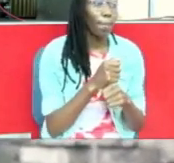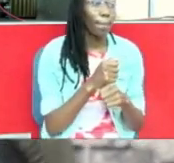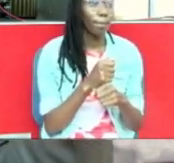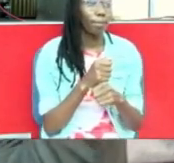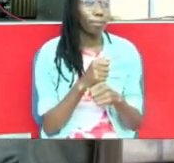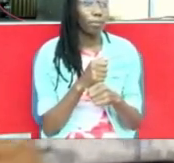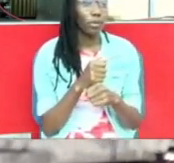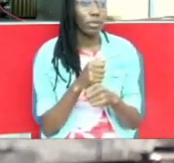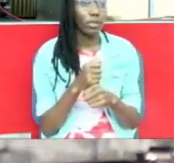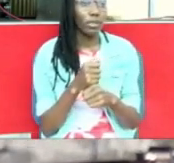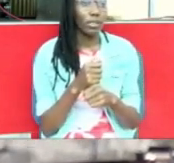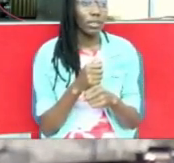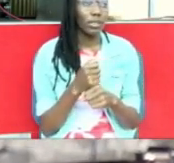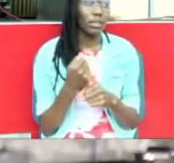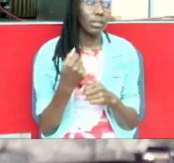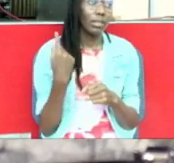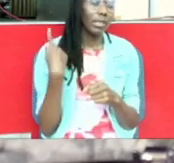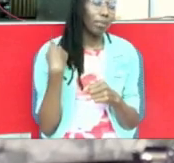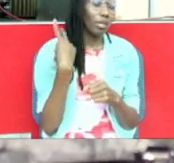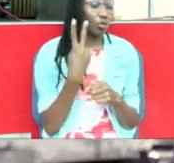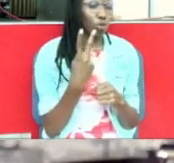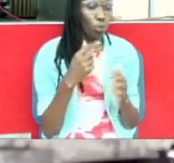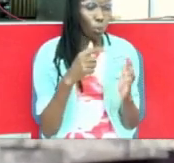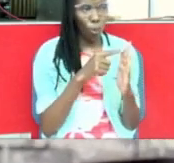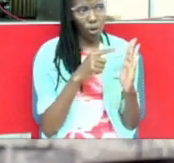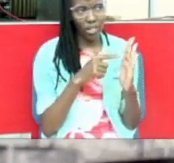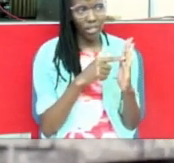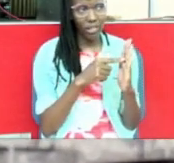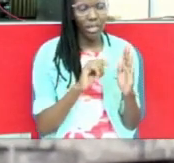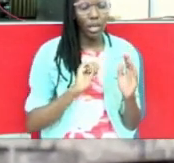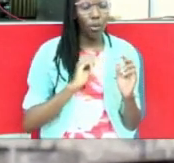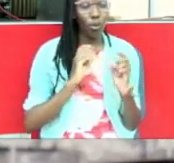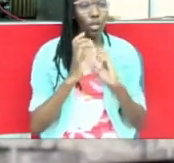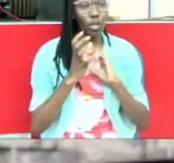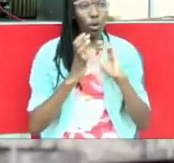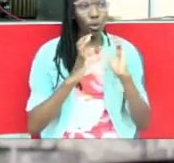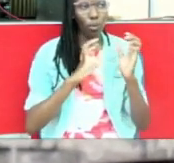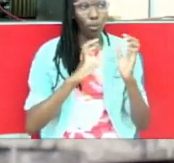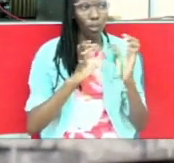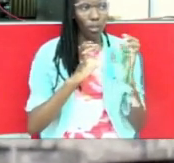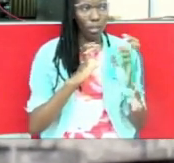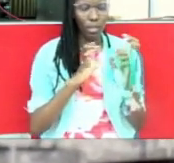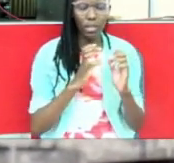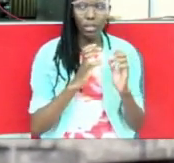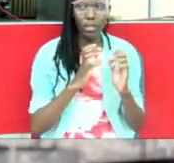And this second point is what I'll be talking about, I'll be building on.